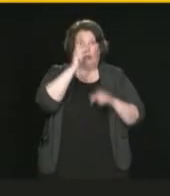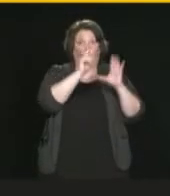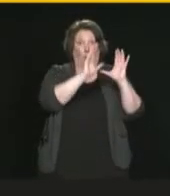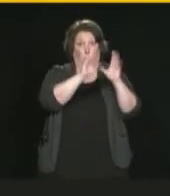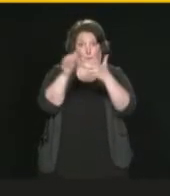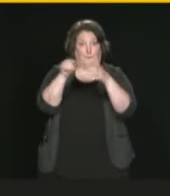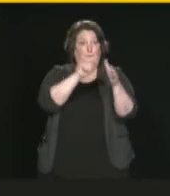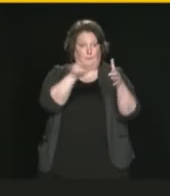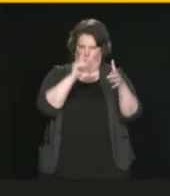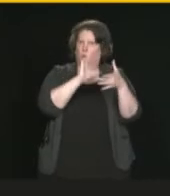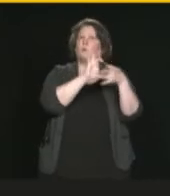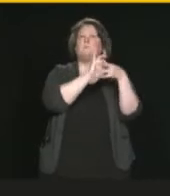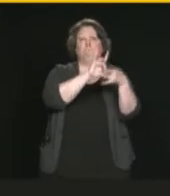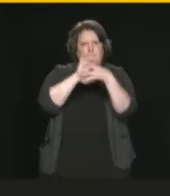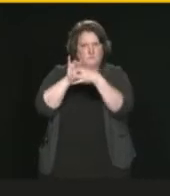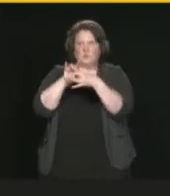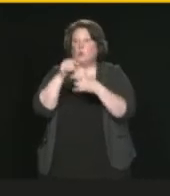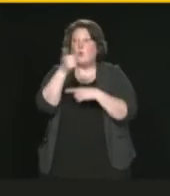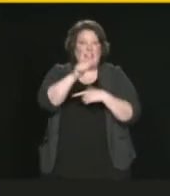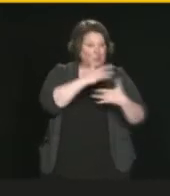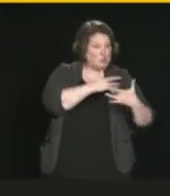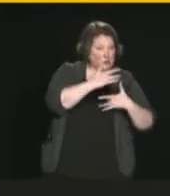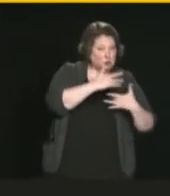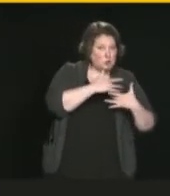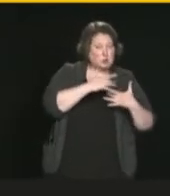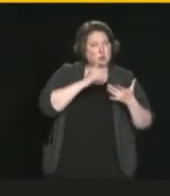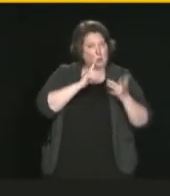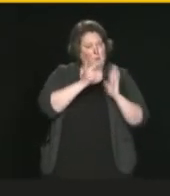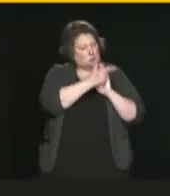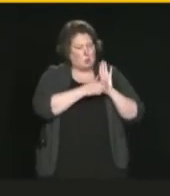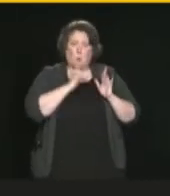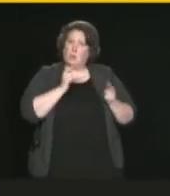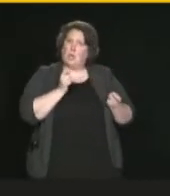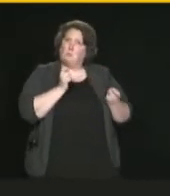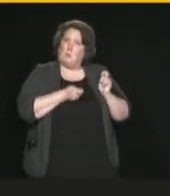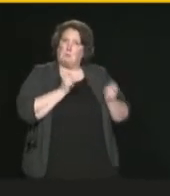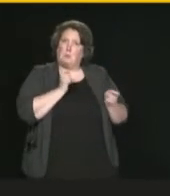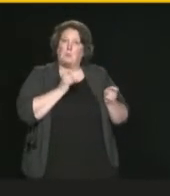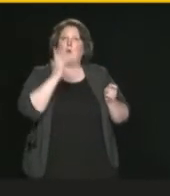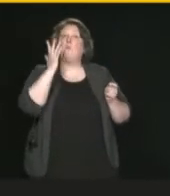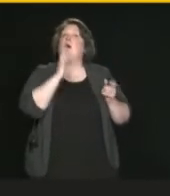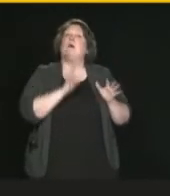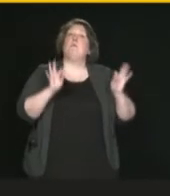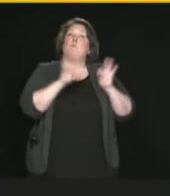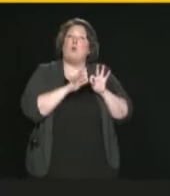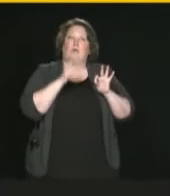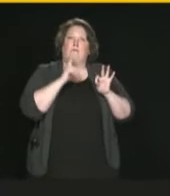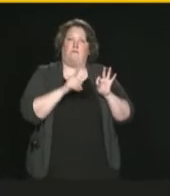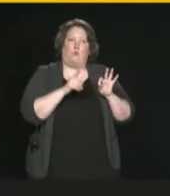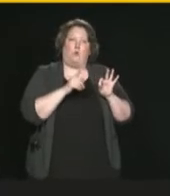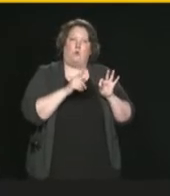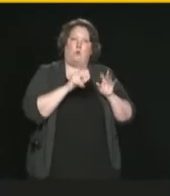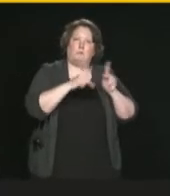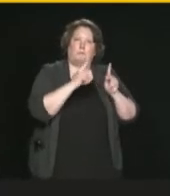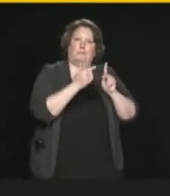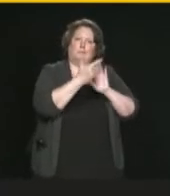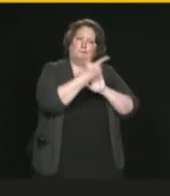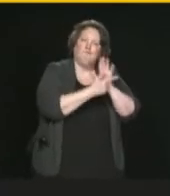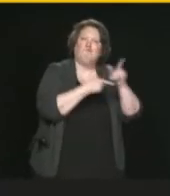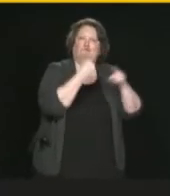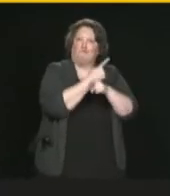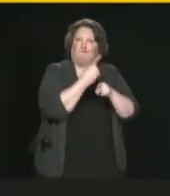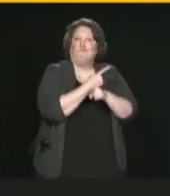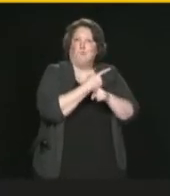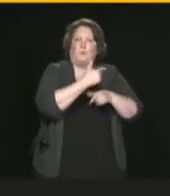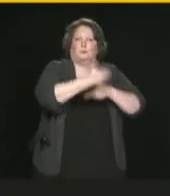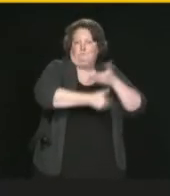to improve the way it helps Canadians and protects the integrity of our system. Follow up? Yes.